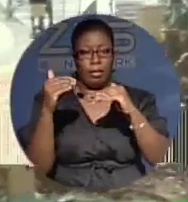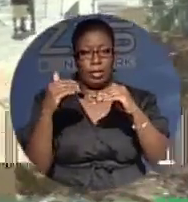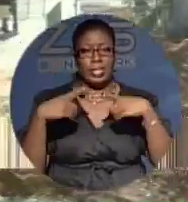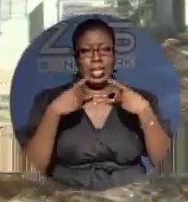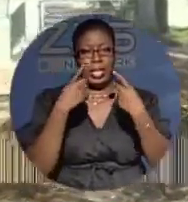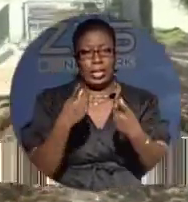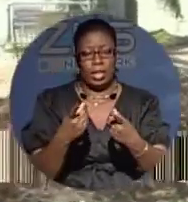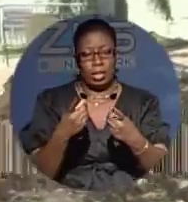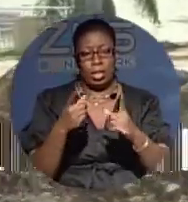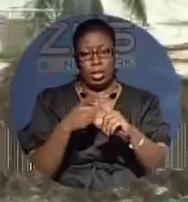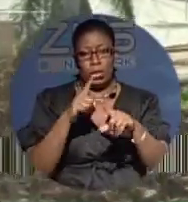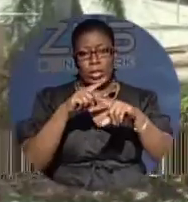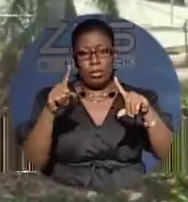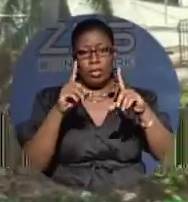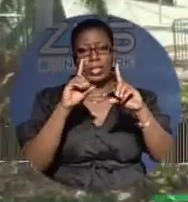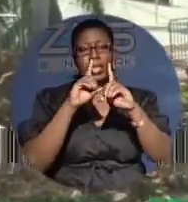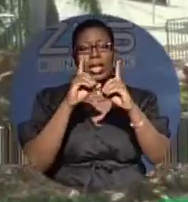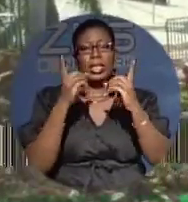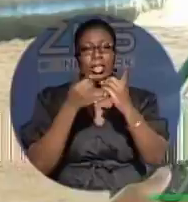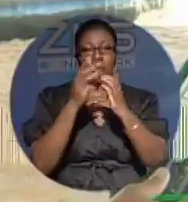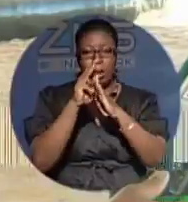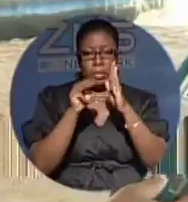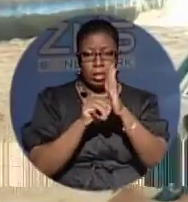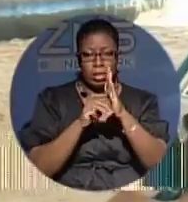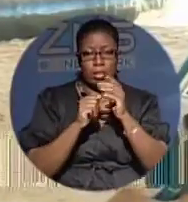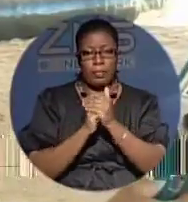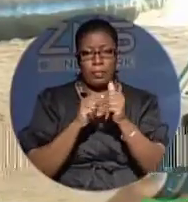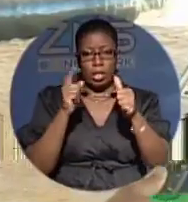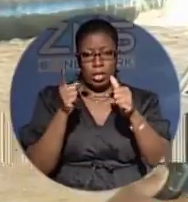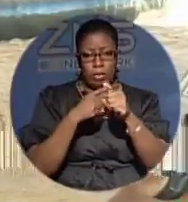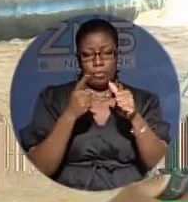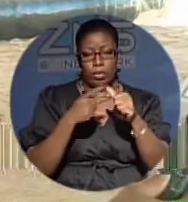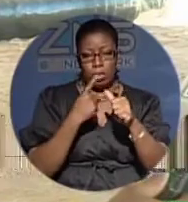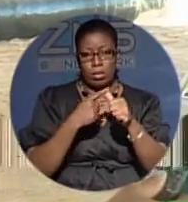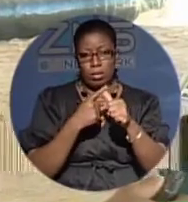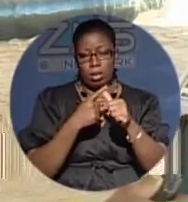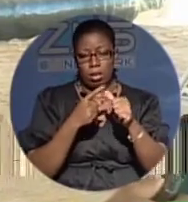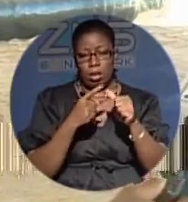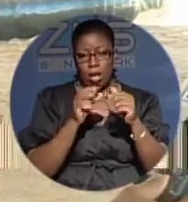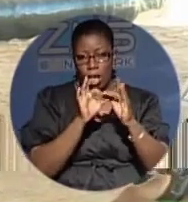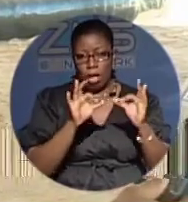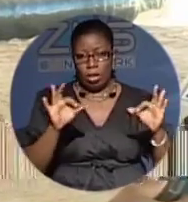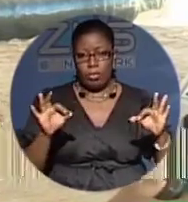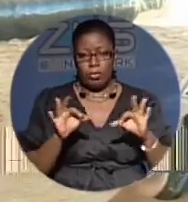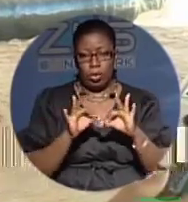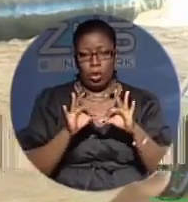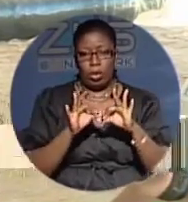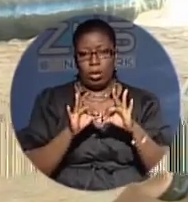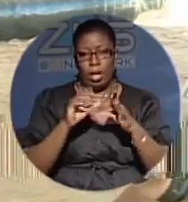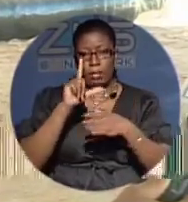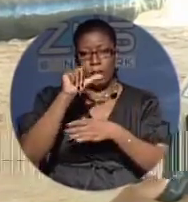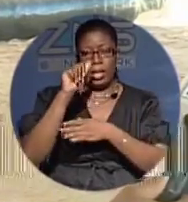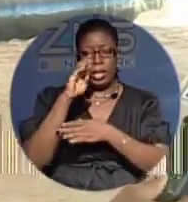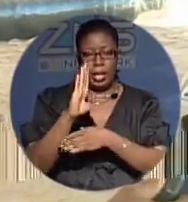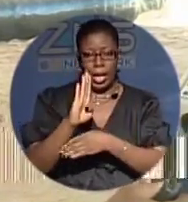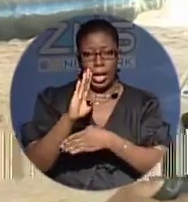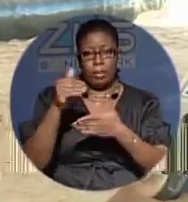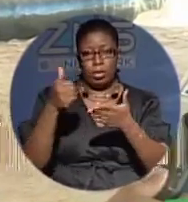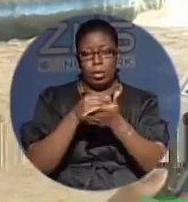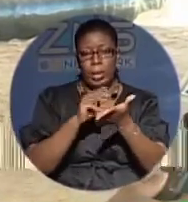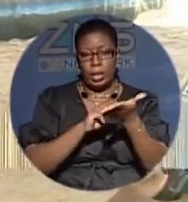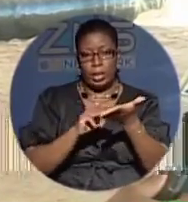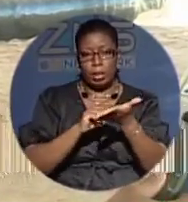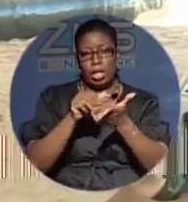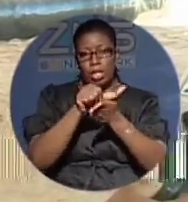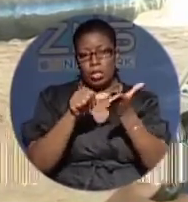various departments. The first floor will house a new laboratory facility, a new medical and